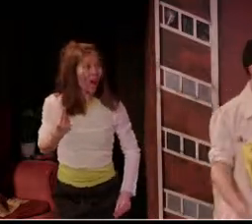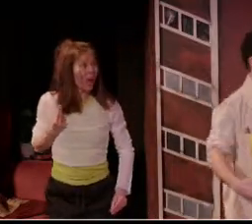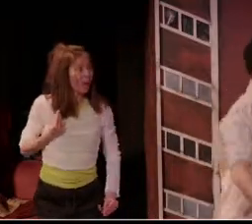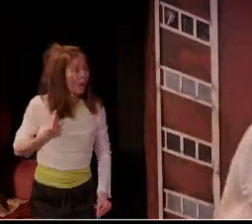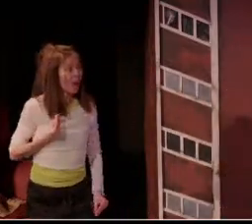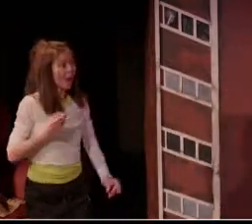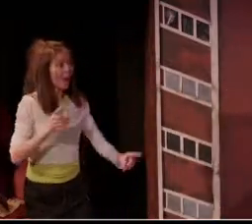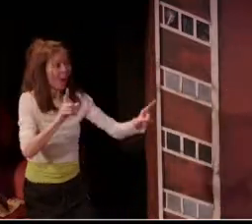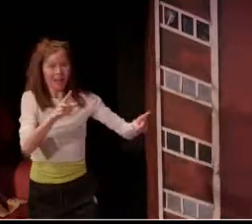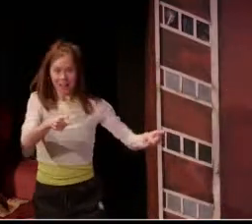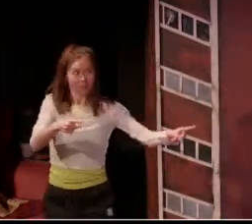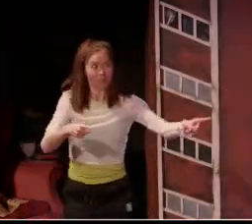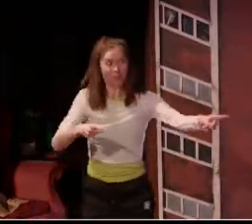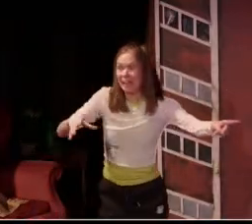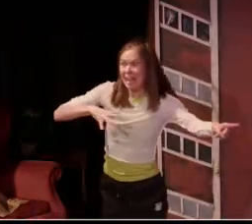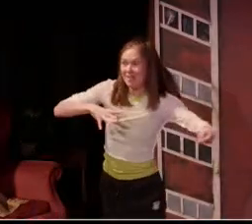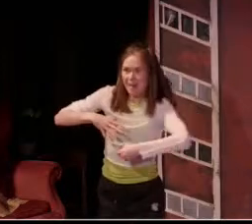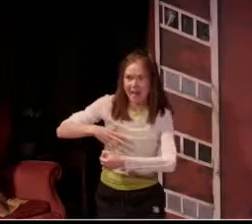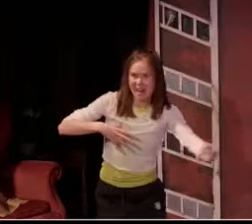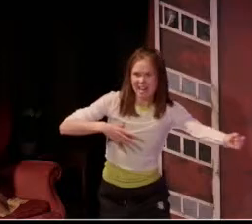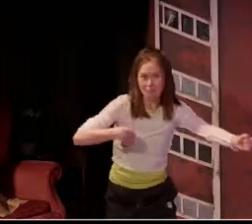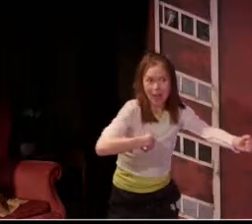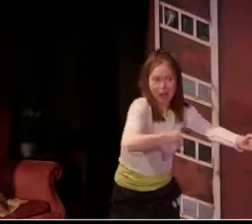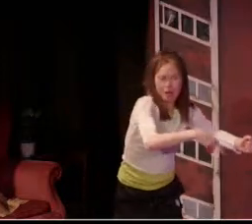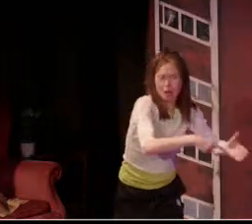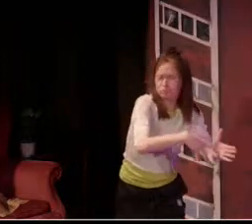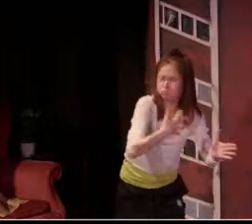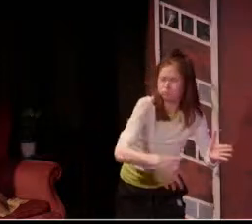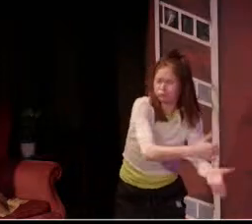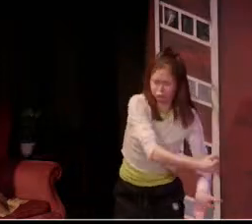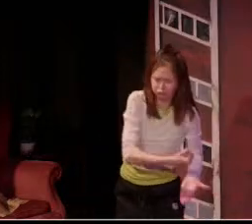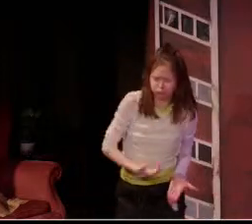Well, I'll give you all I have. And you'll pay well for it, too.